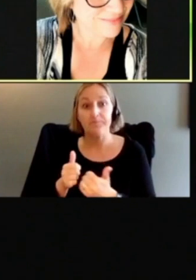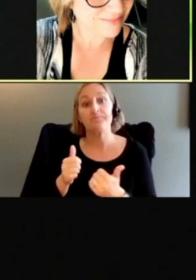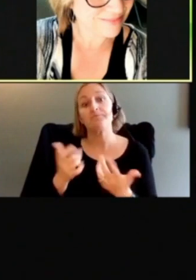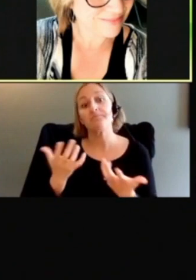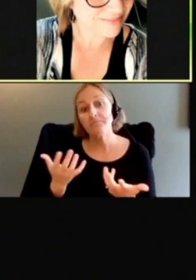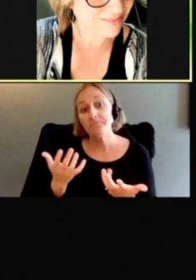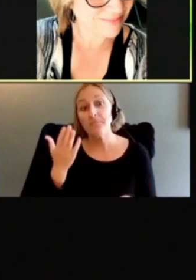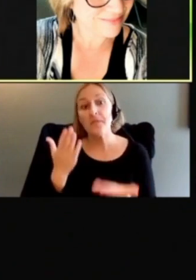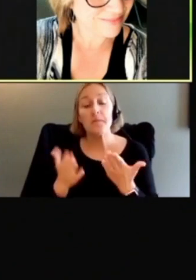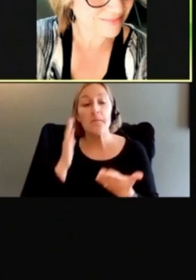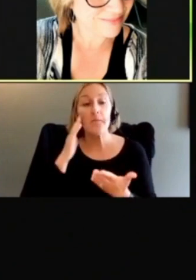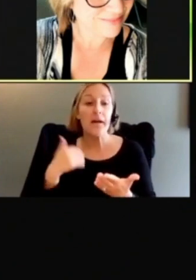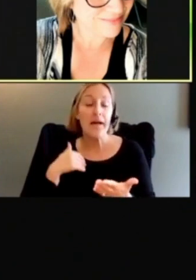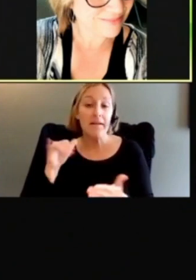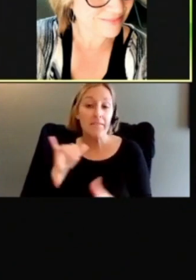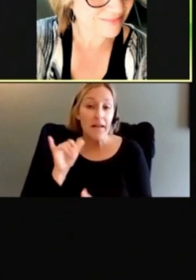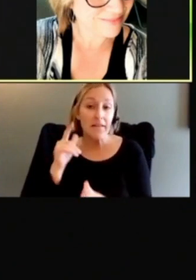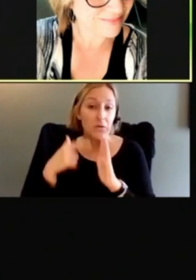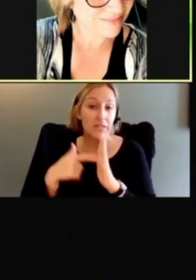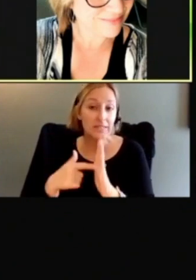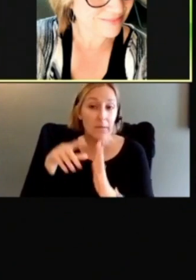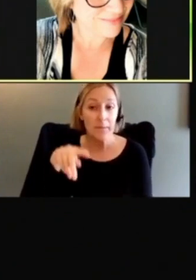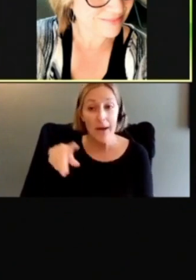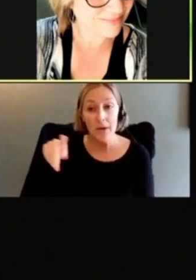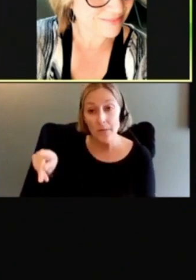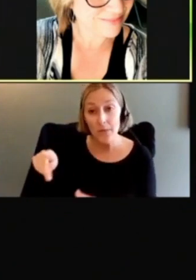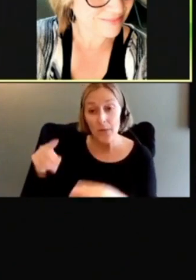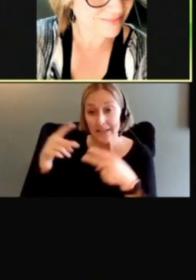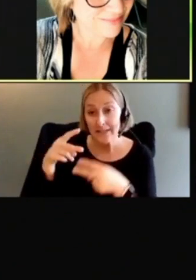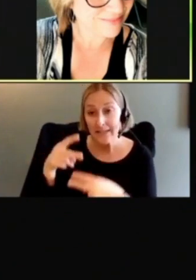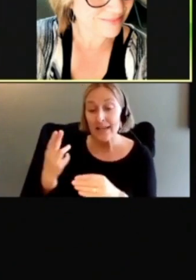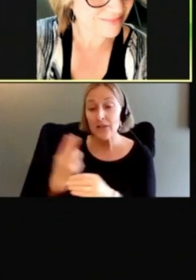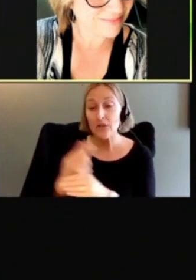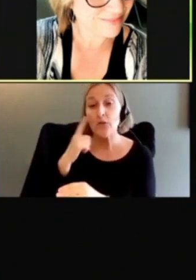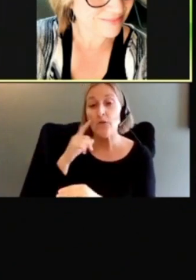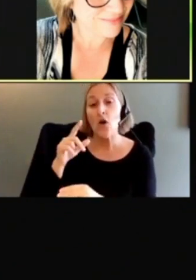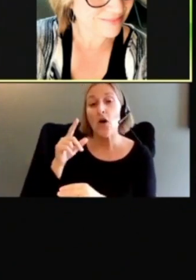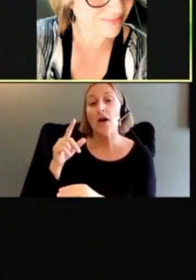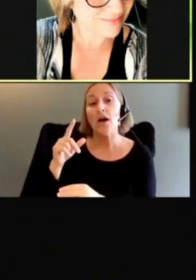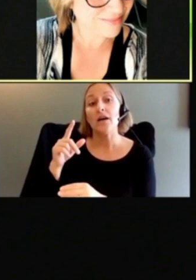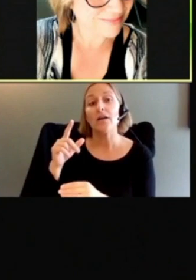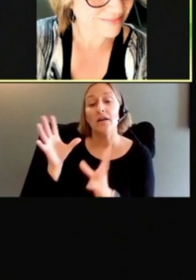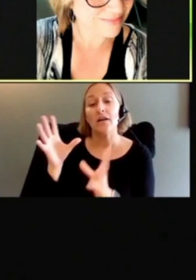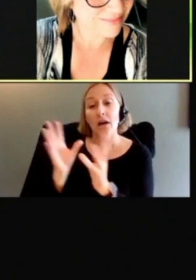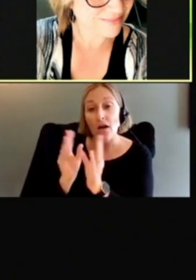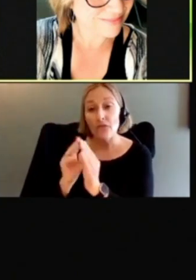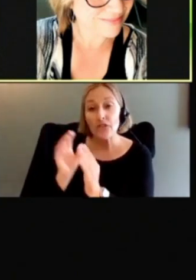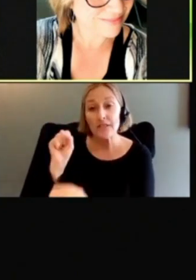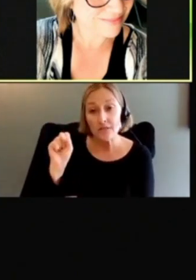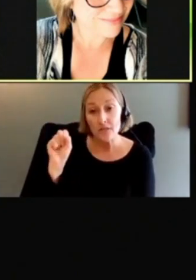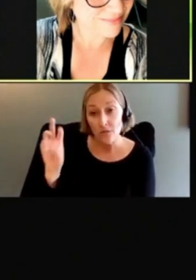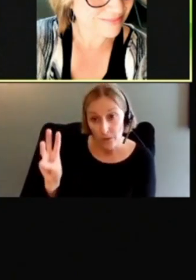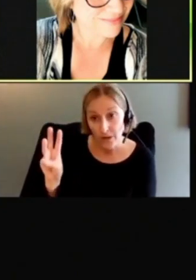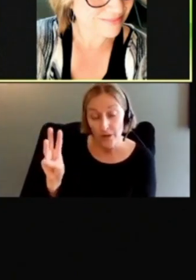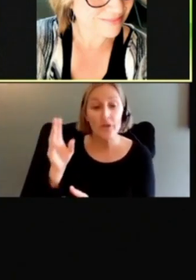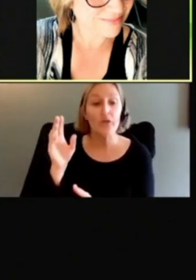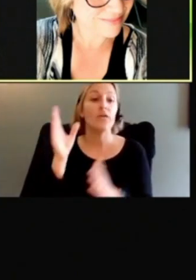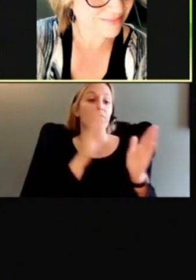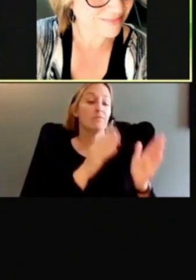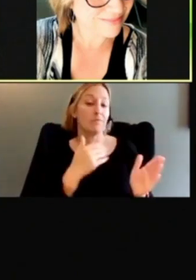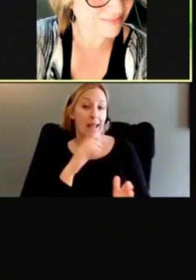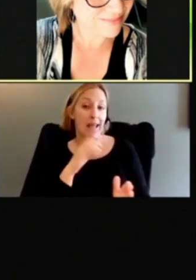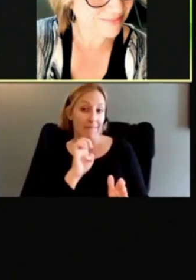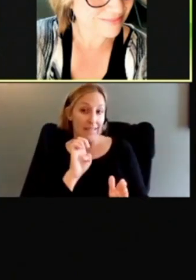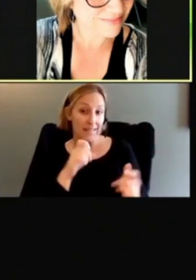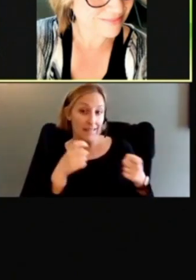slides used in video conferencing software, or e-classes that are made using a learning